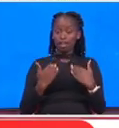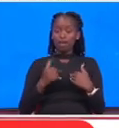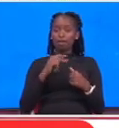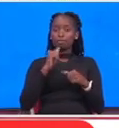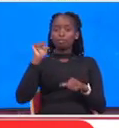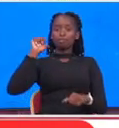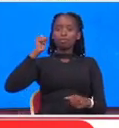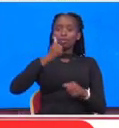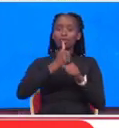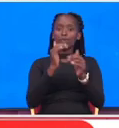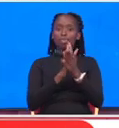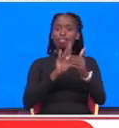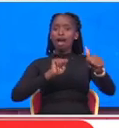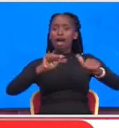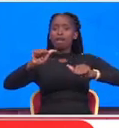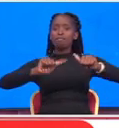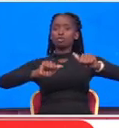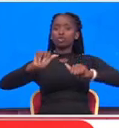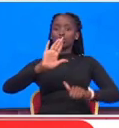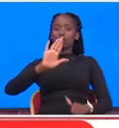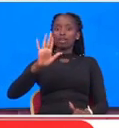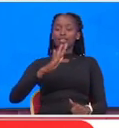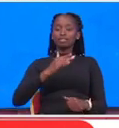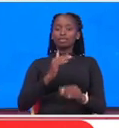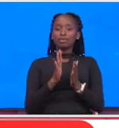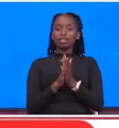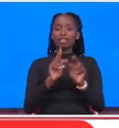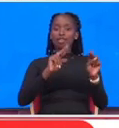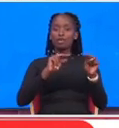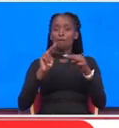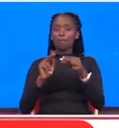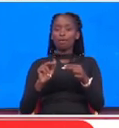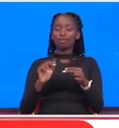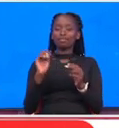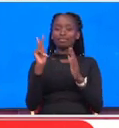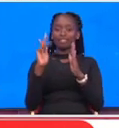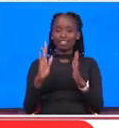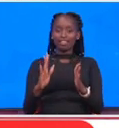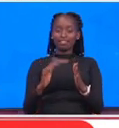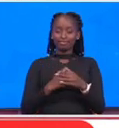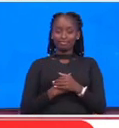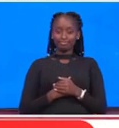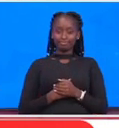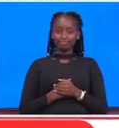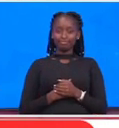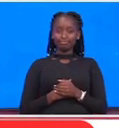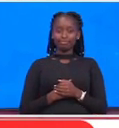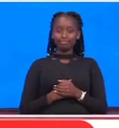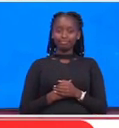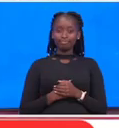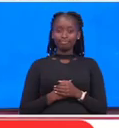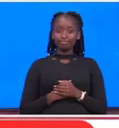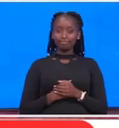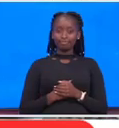his administration in the interest of the common mwananchi. Mwige William, TV 47.